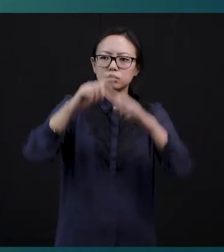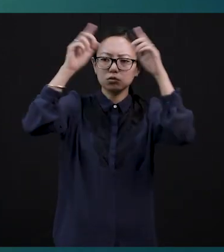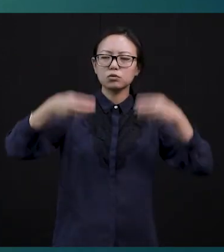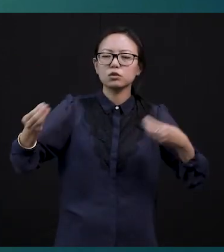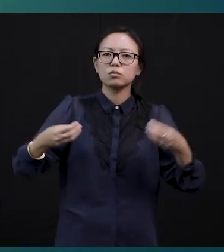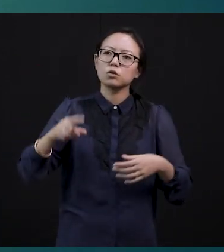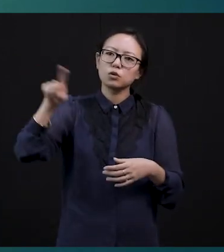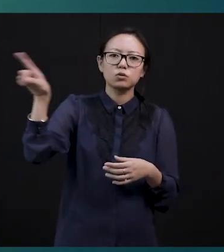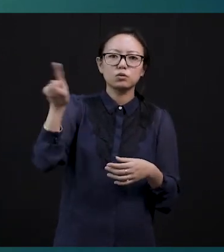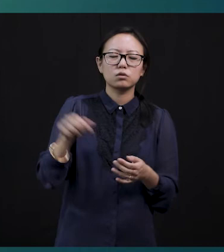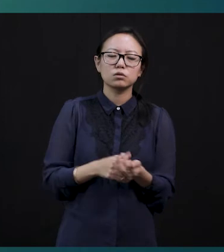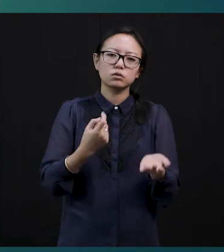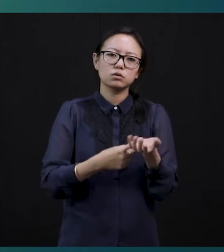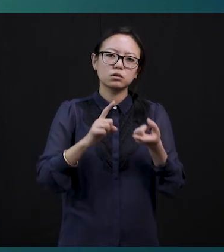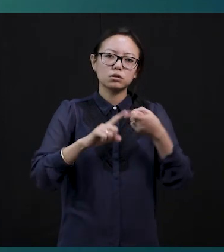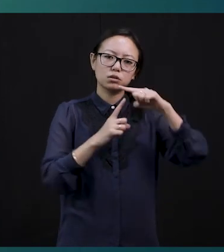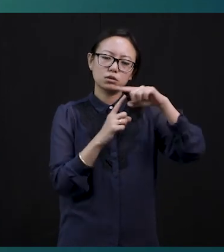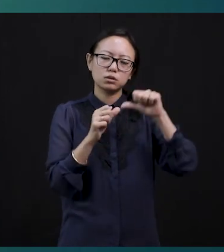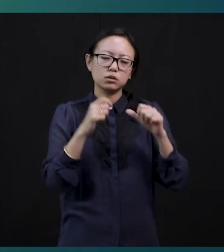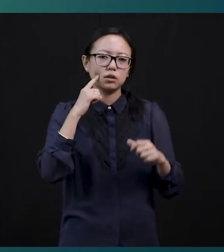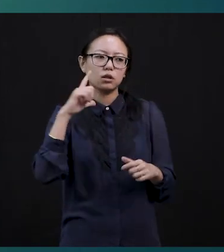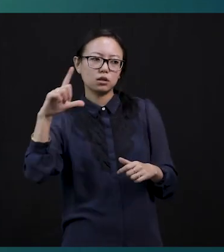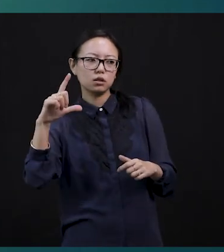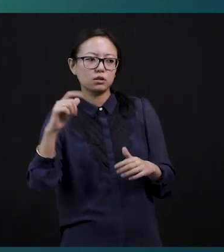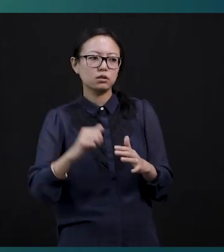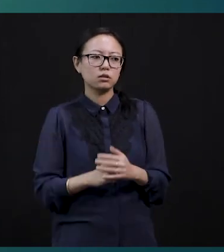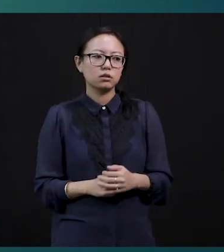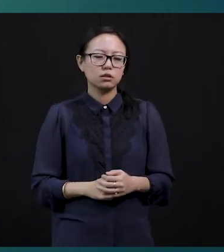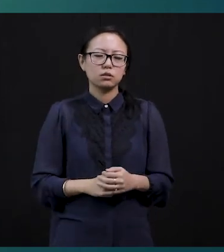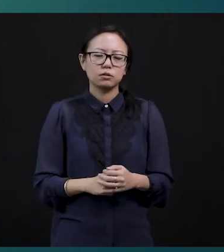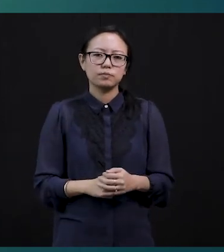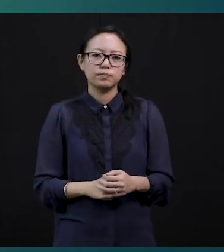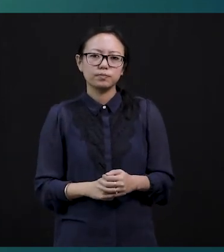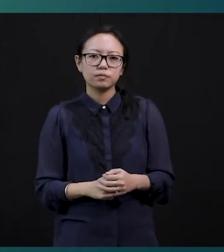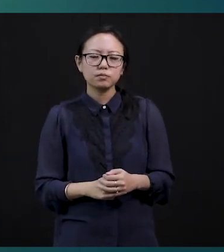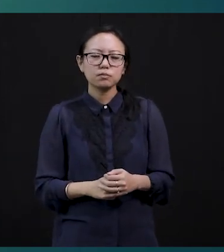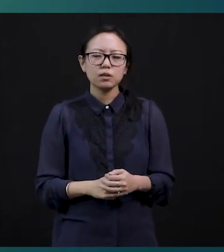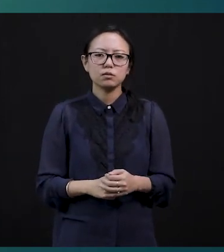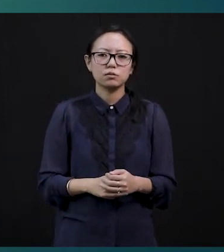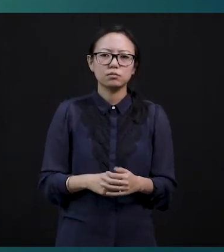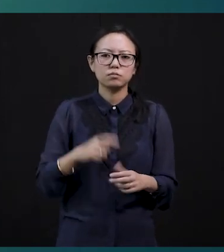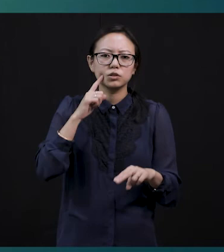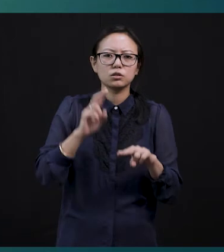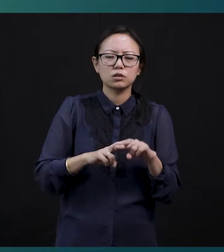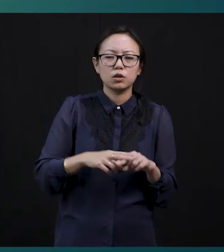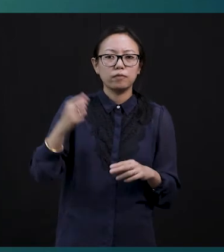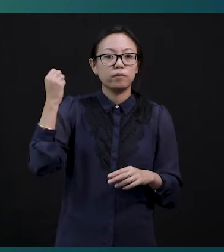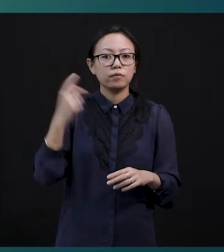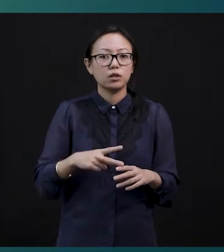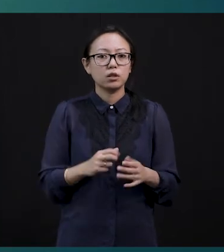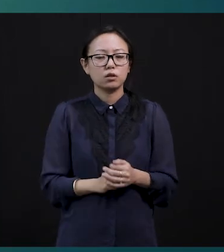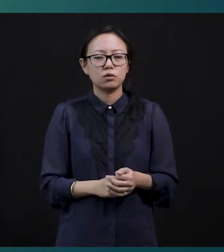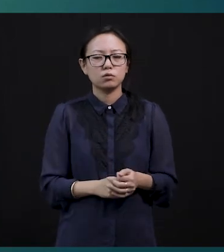It also provides information. So, that retailer, that shopkeeper will also give you information. Supposing there's a new product that has been